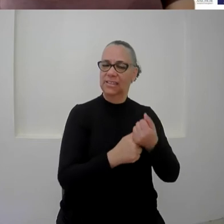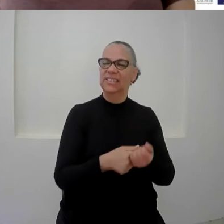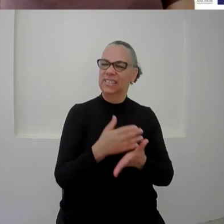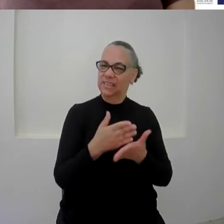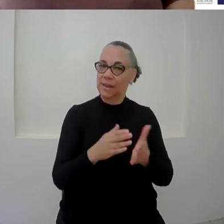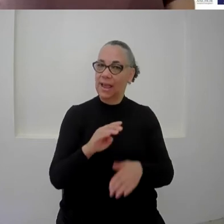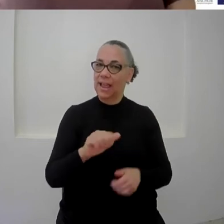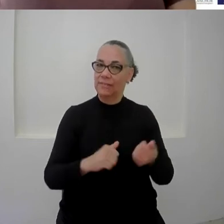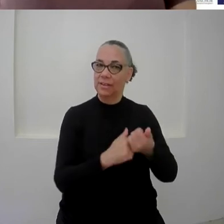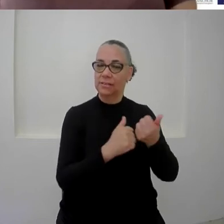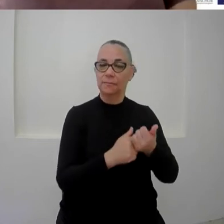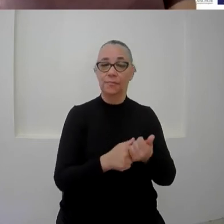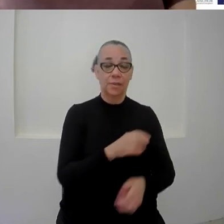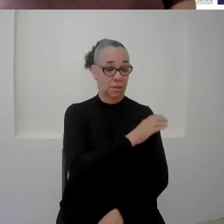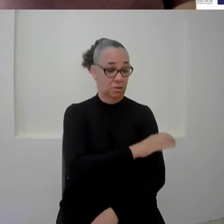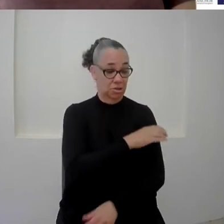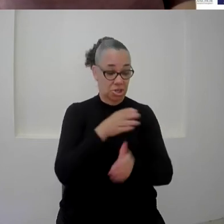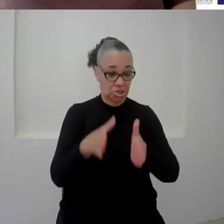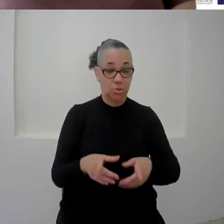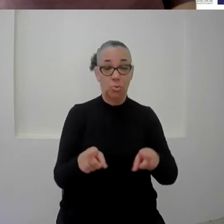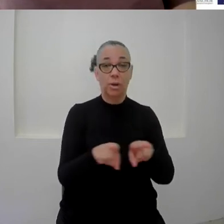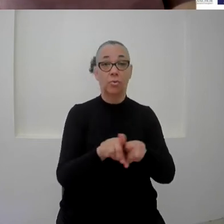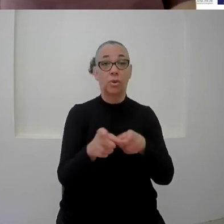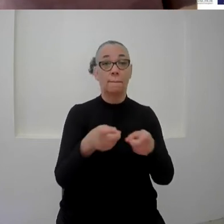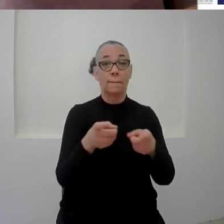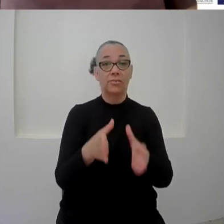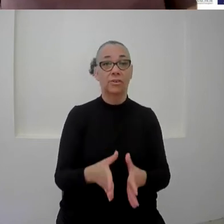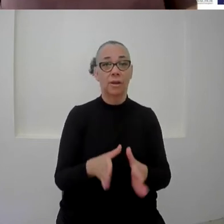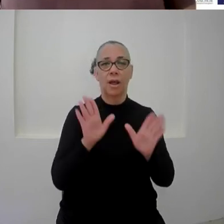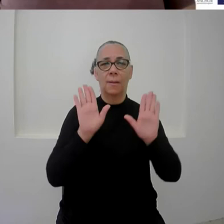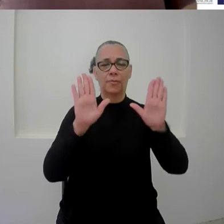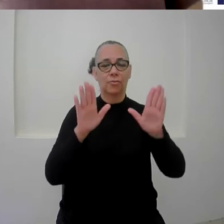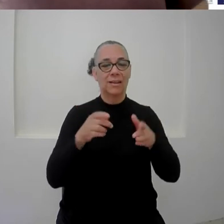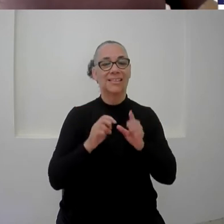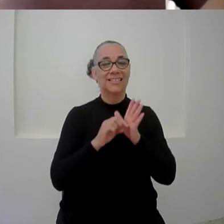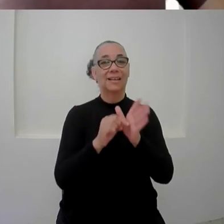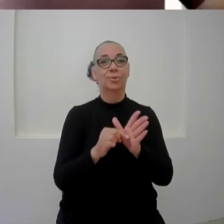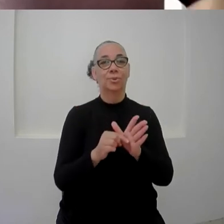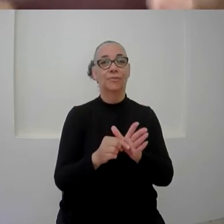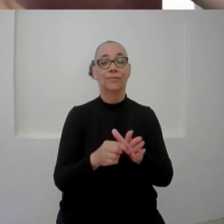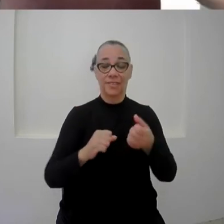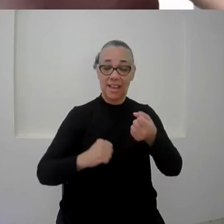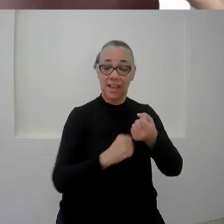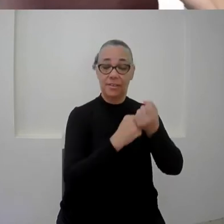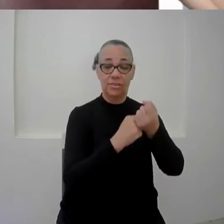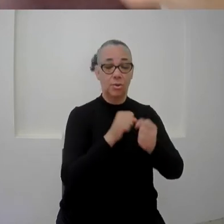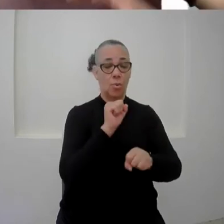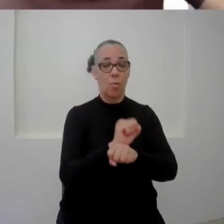and managers. It provided excellent example of effective advocacy at work. So please welcome Alick